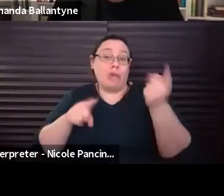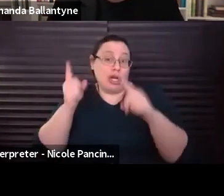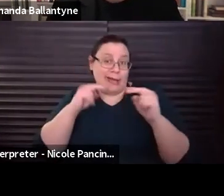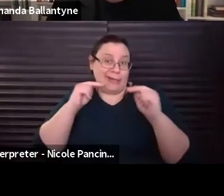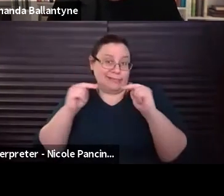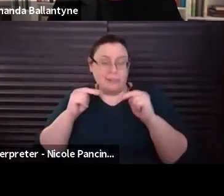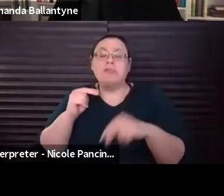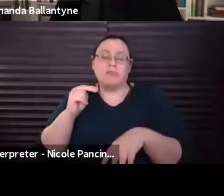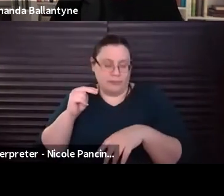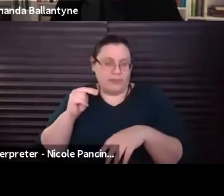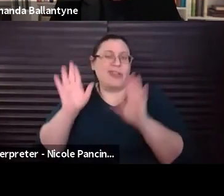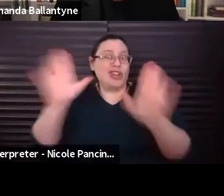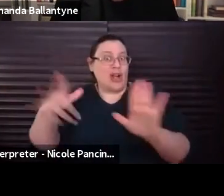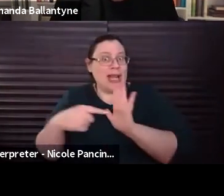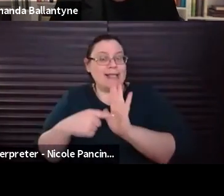of where